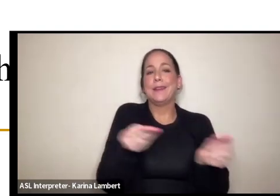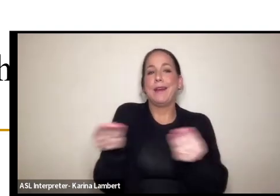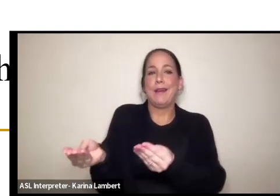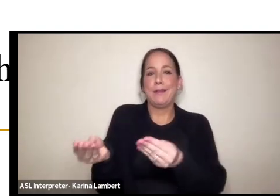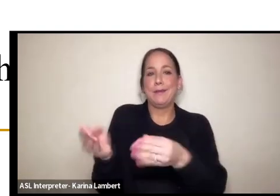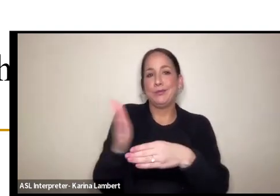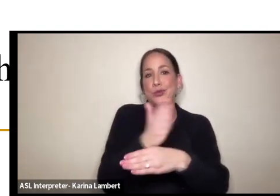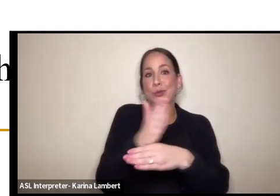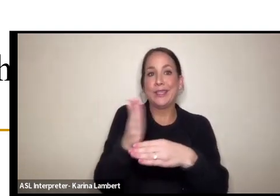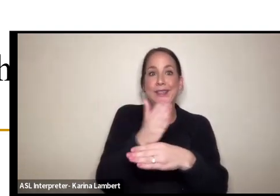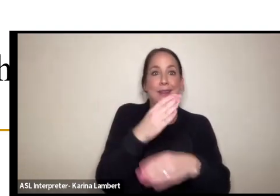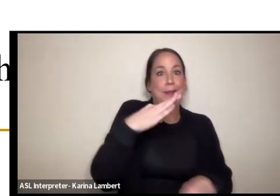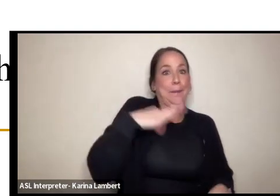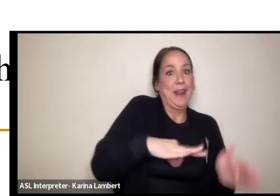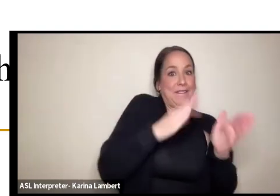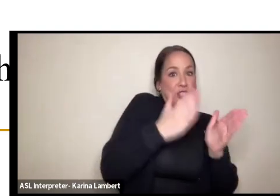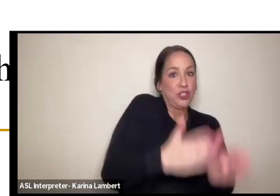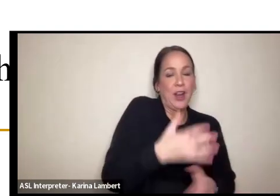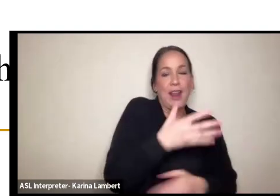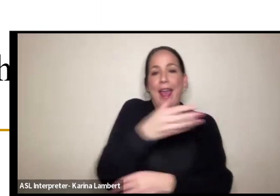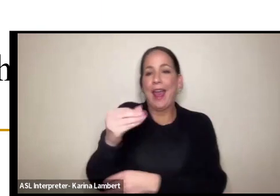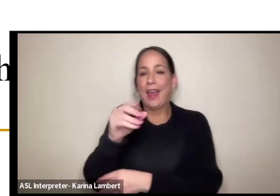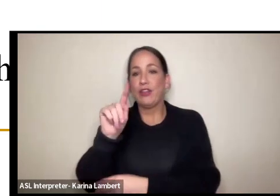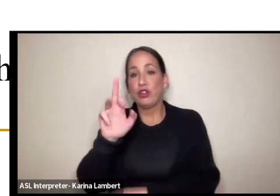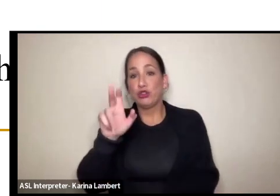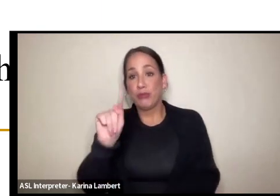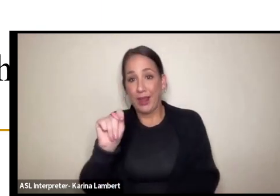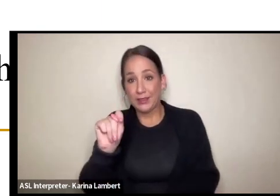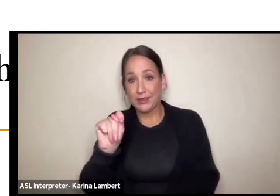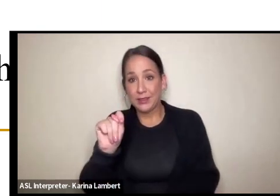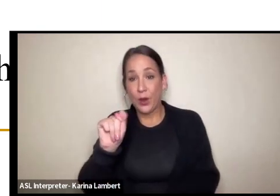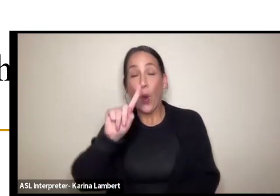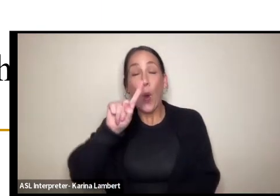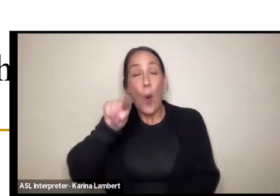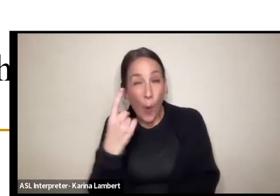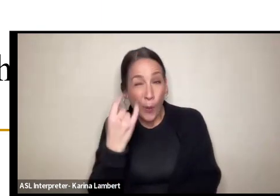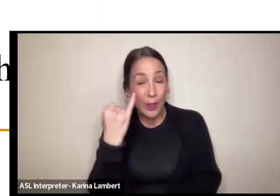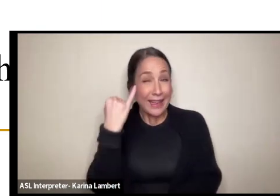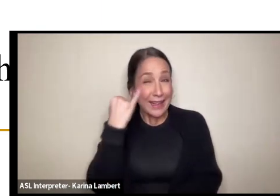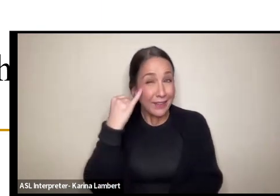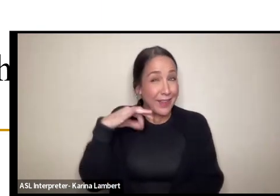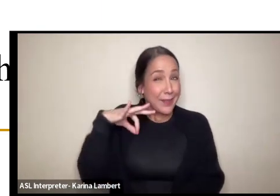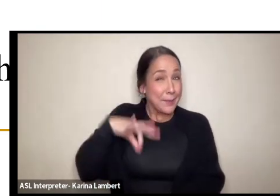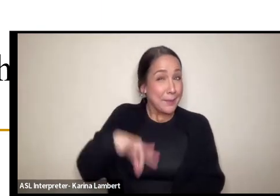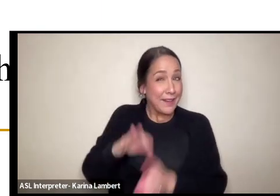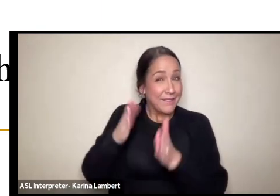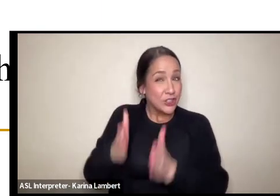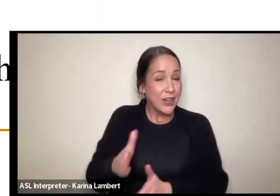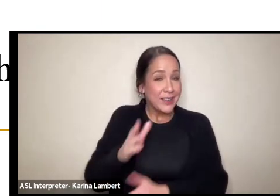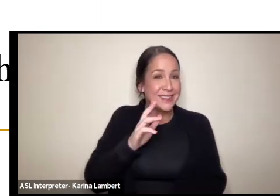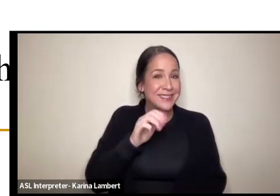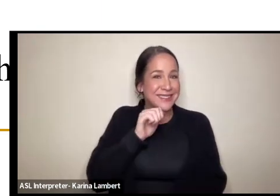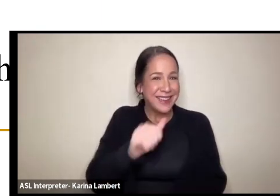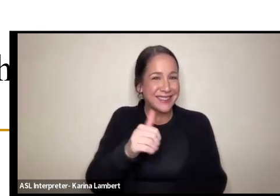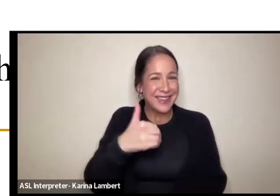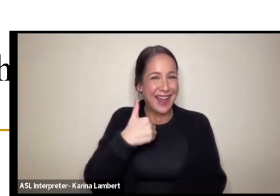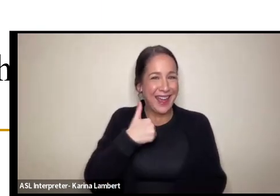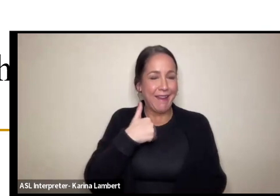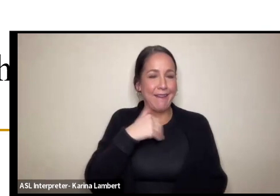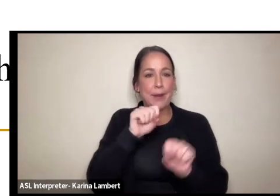beneficiary and the trust. That is only if the beneficiary does not have